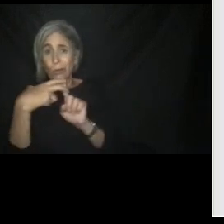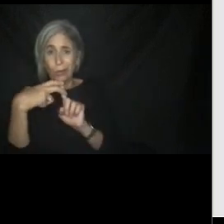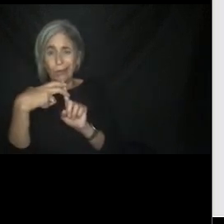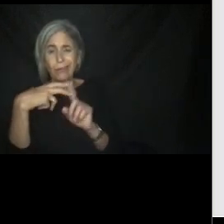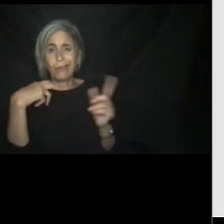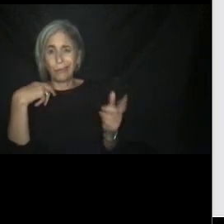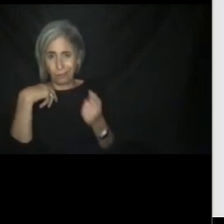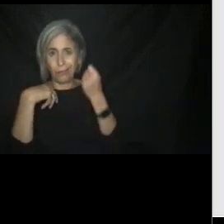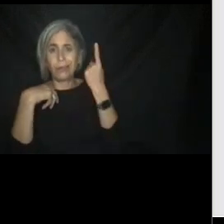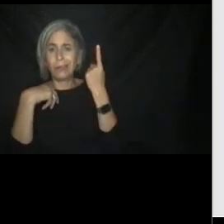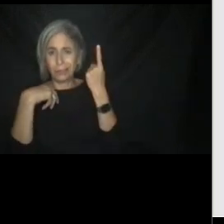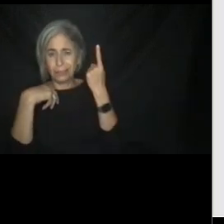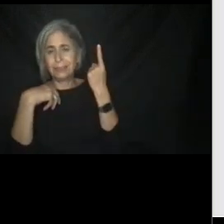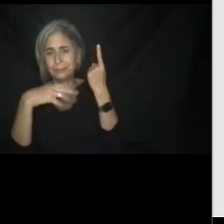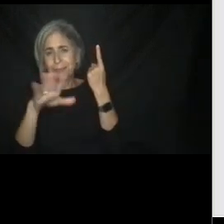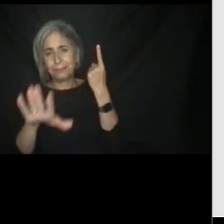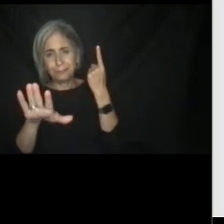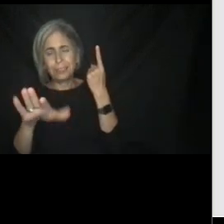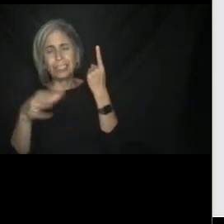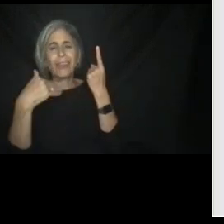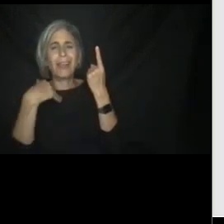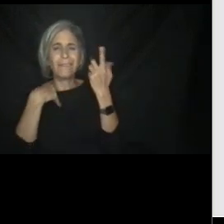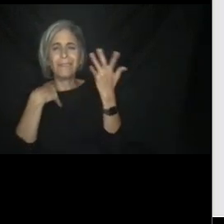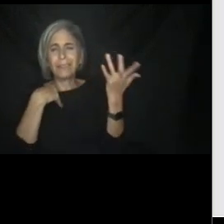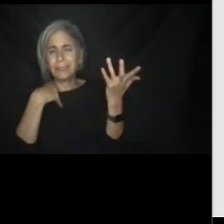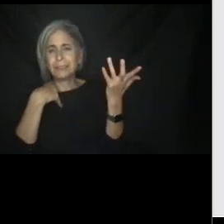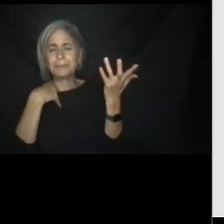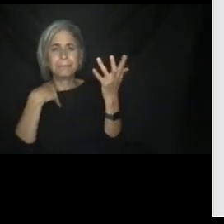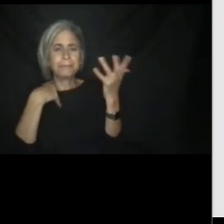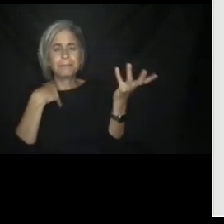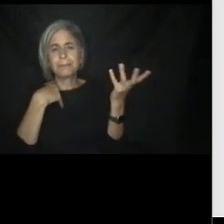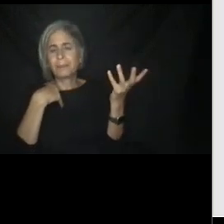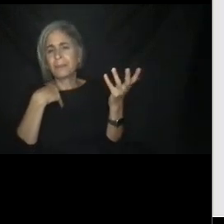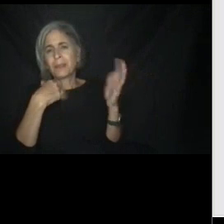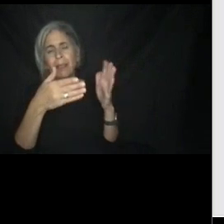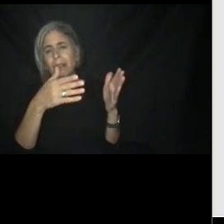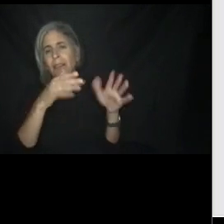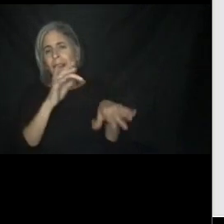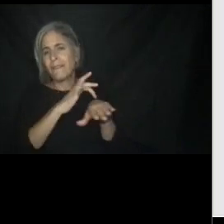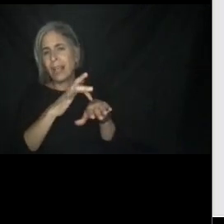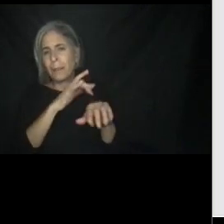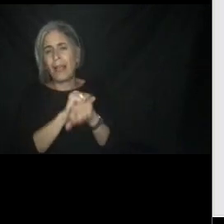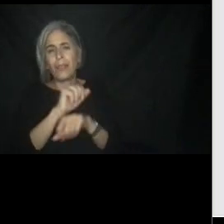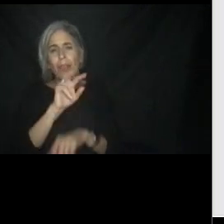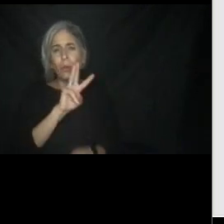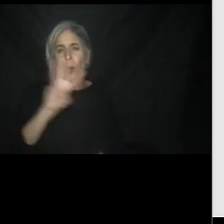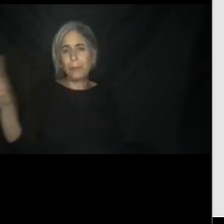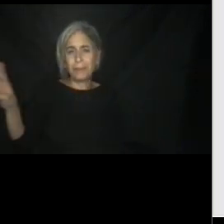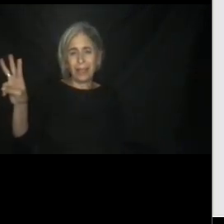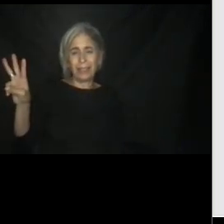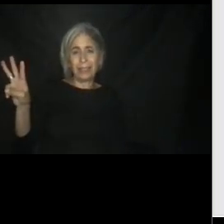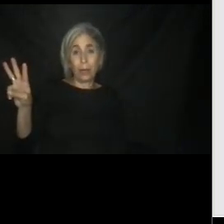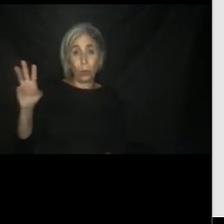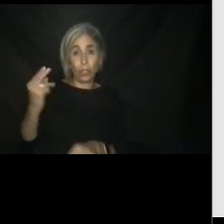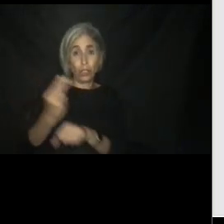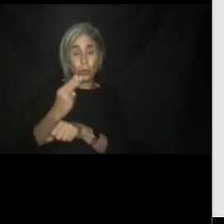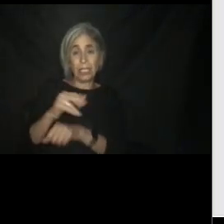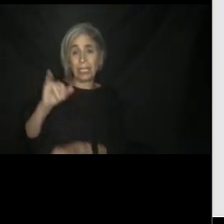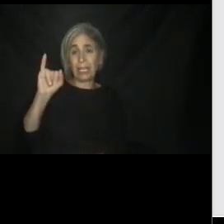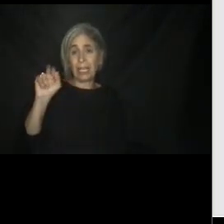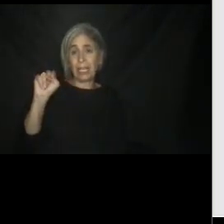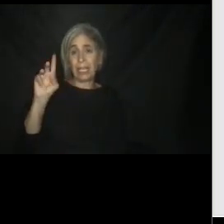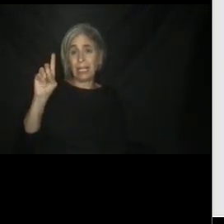there's, you have the requisitions on the city website. What are we using? Indeed? Are we using jobs.com,